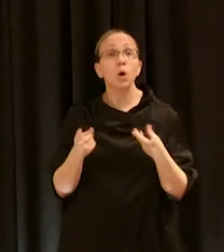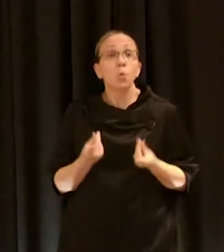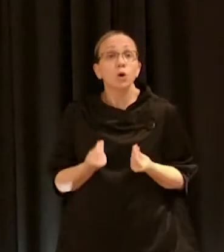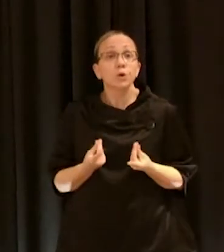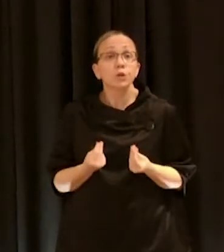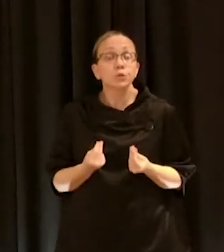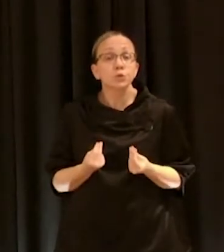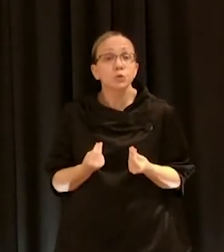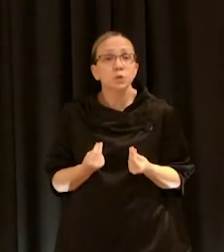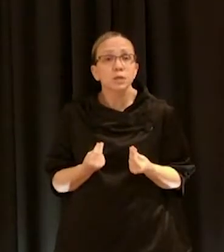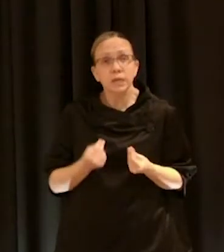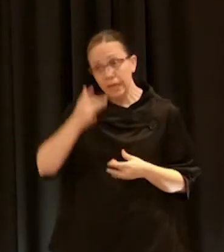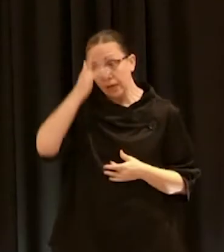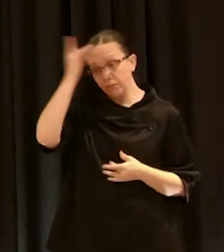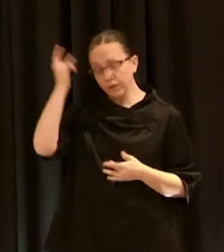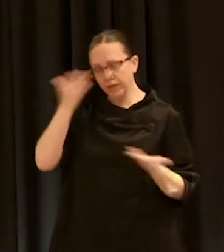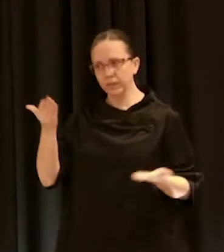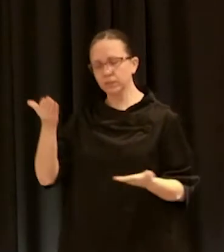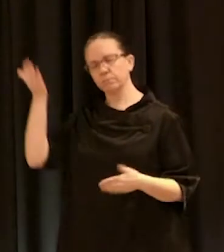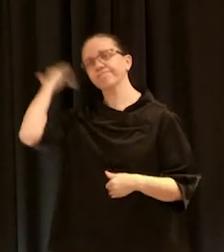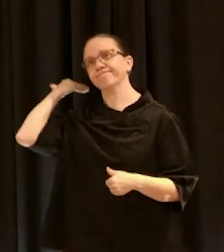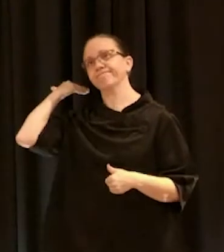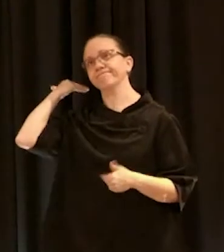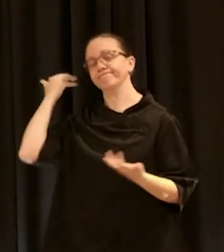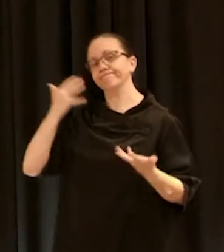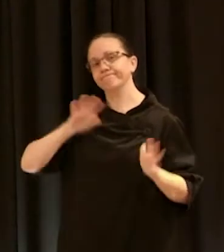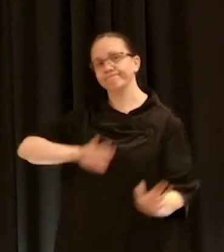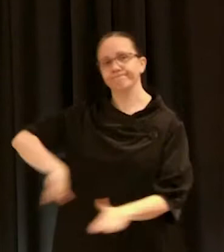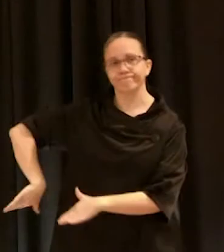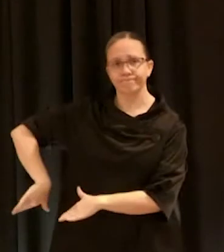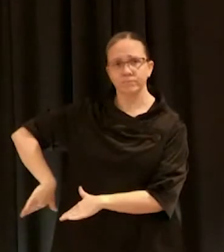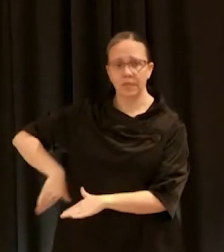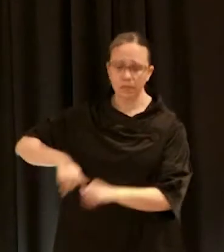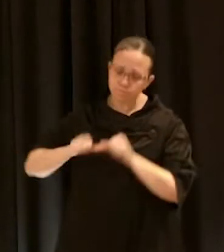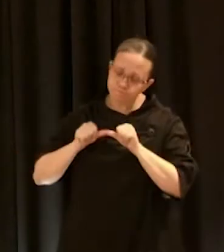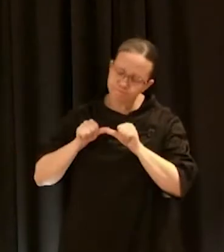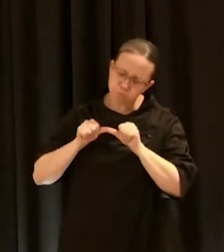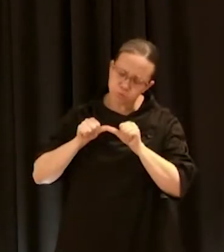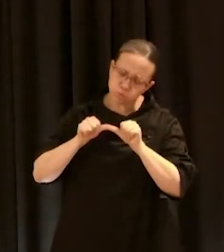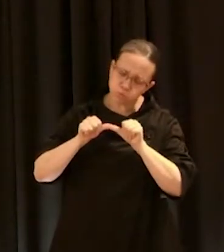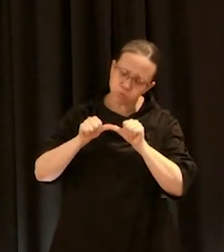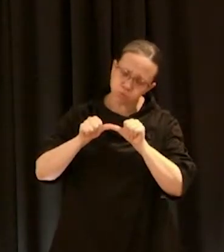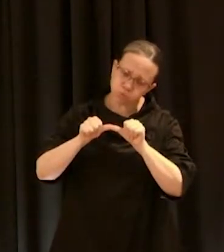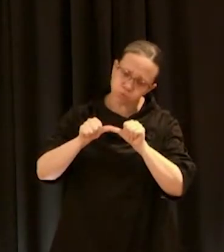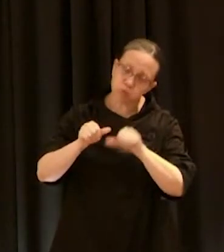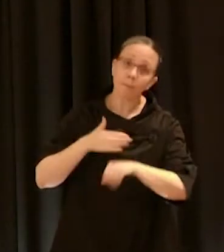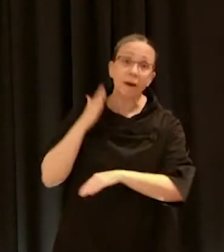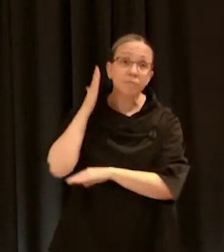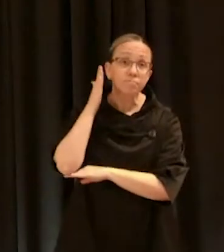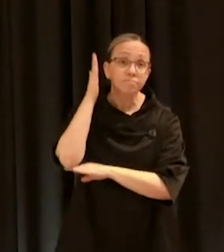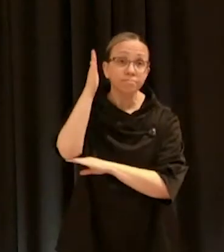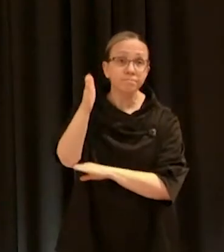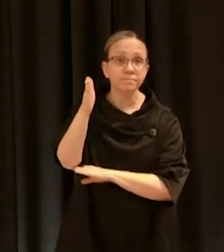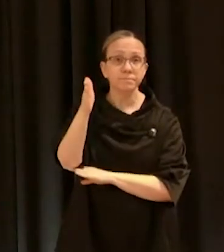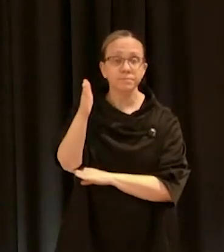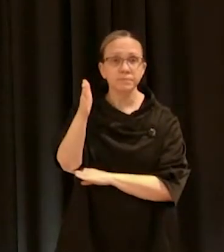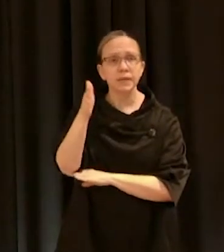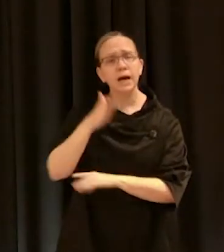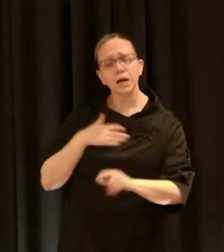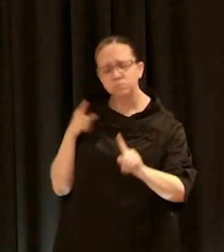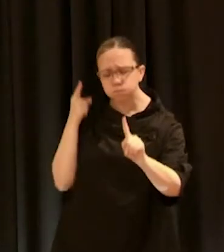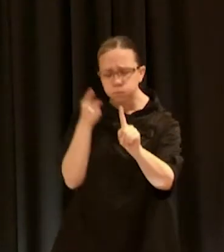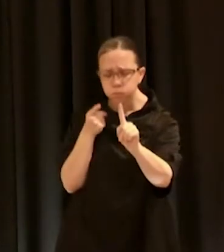do, forgetting those things which are behind and reaching forth unto those things which are before,